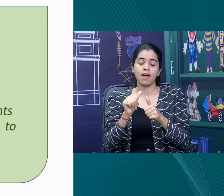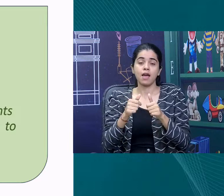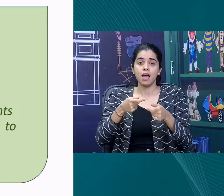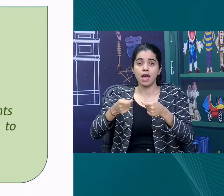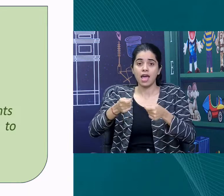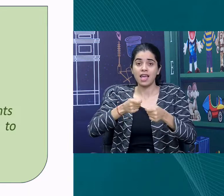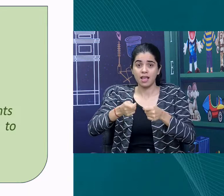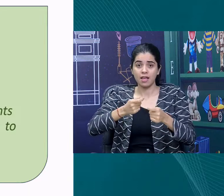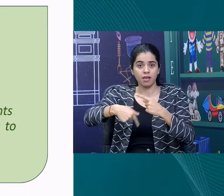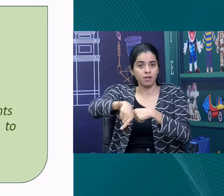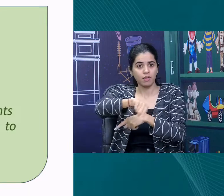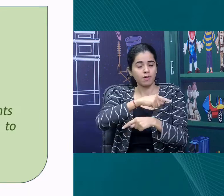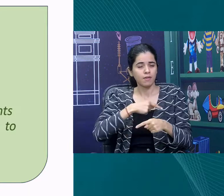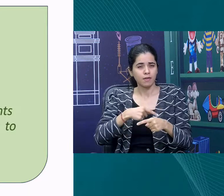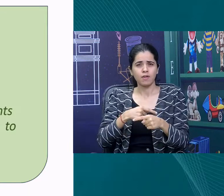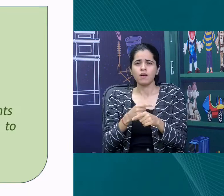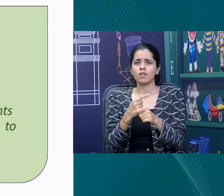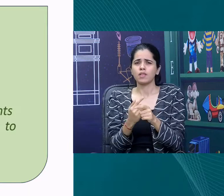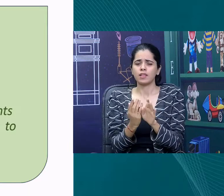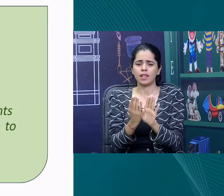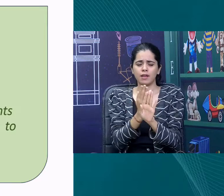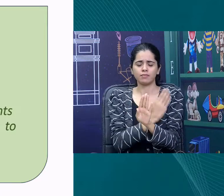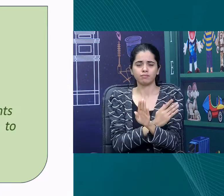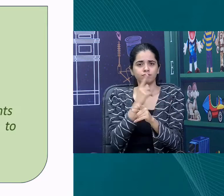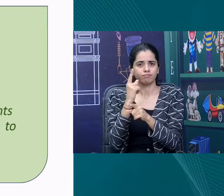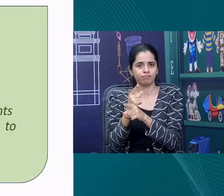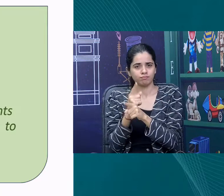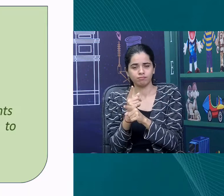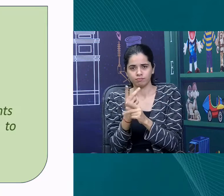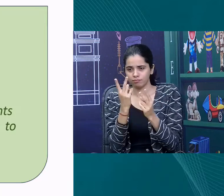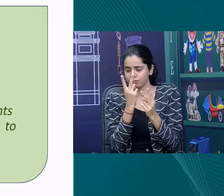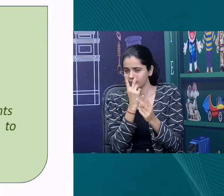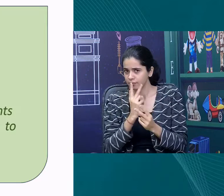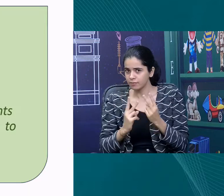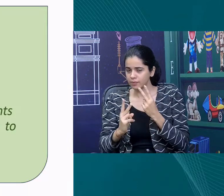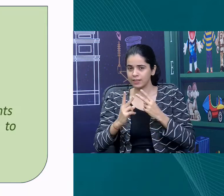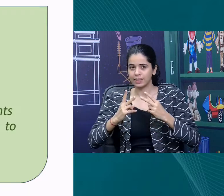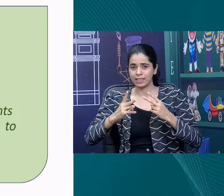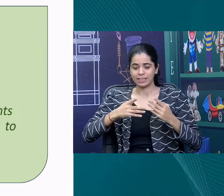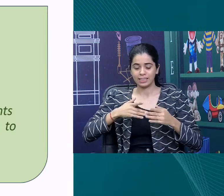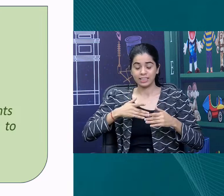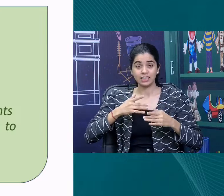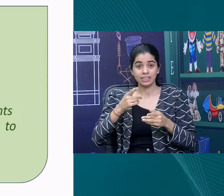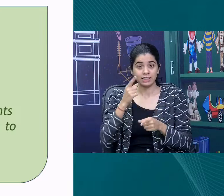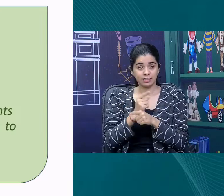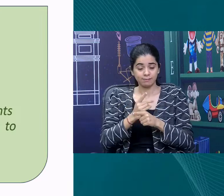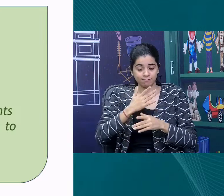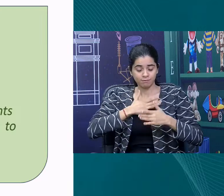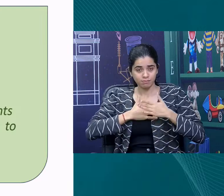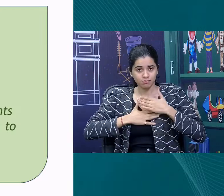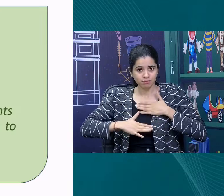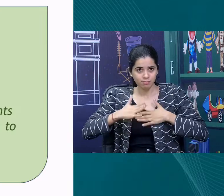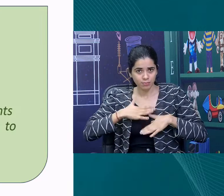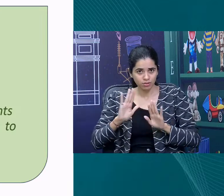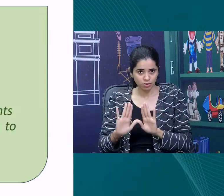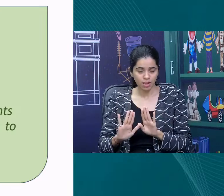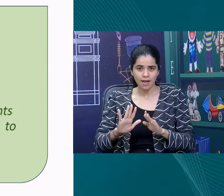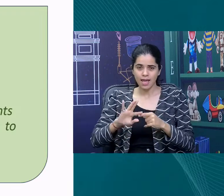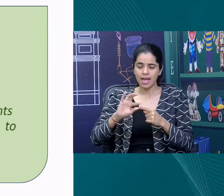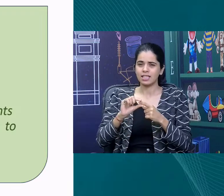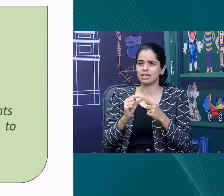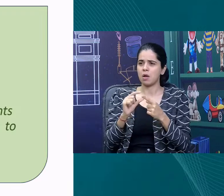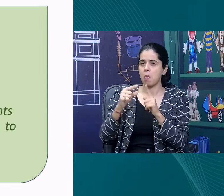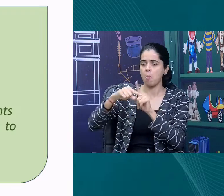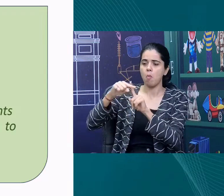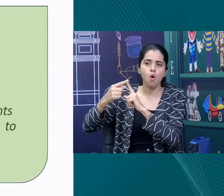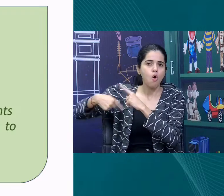consider and do it at a varied pace for the teachers. So they have to look at the potential and the strengths of the teachers and